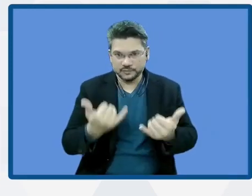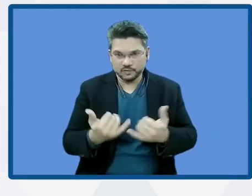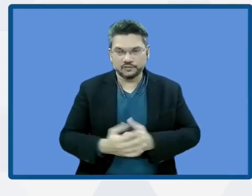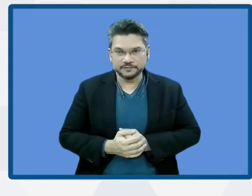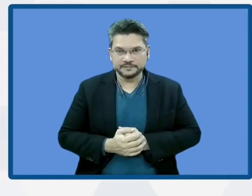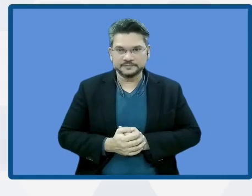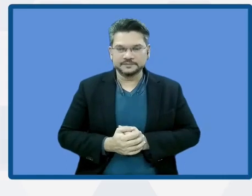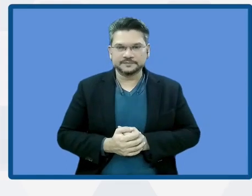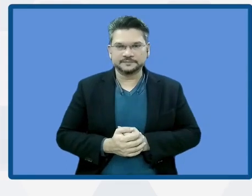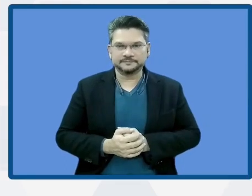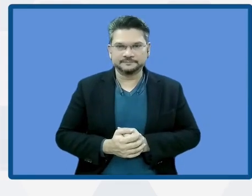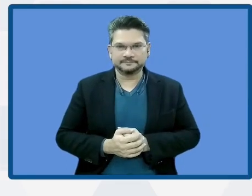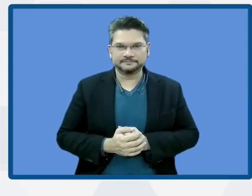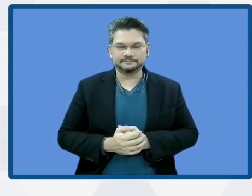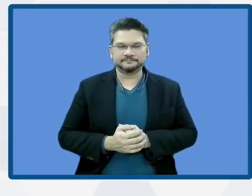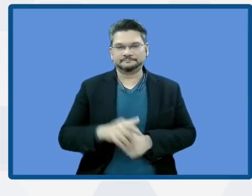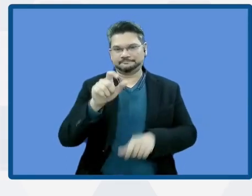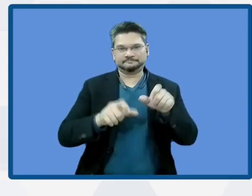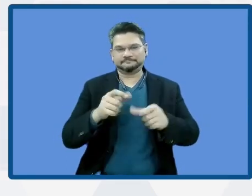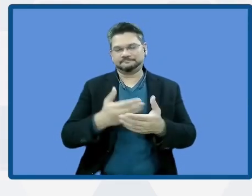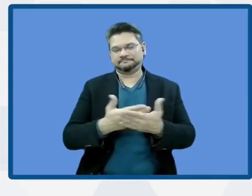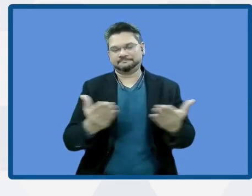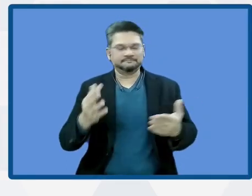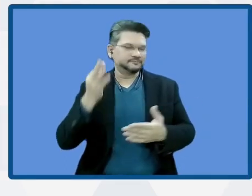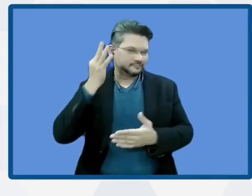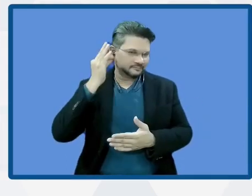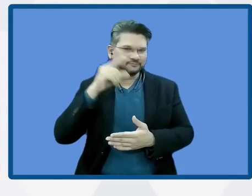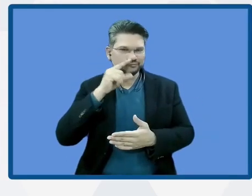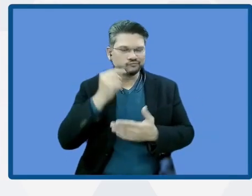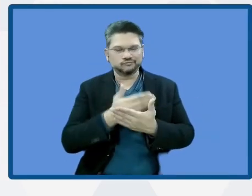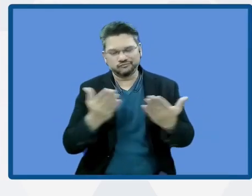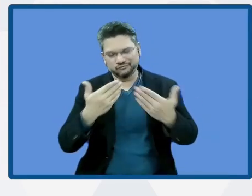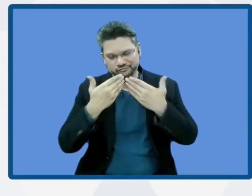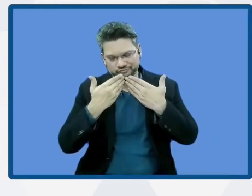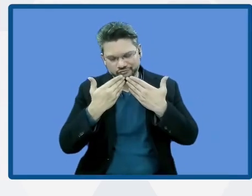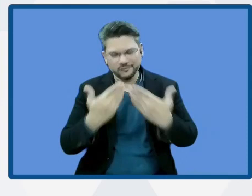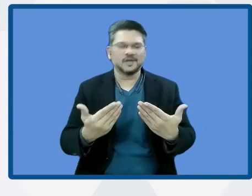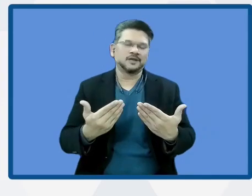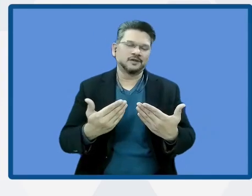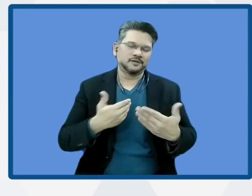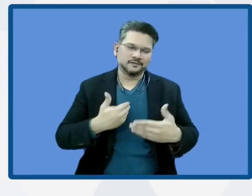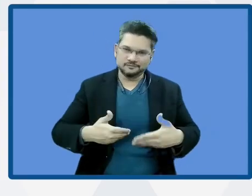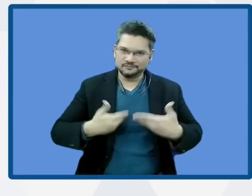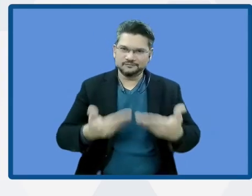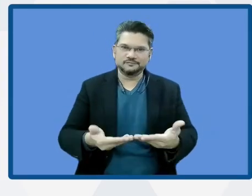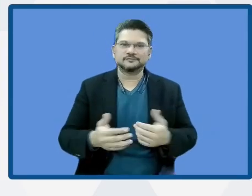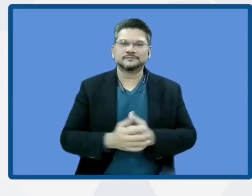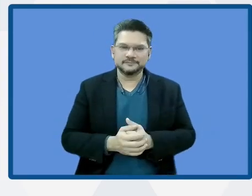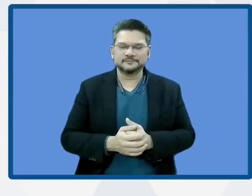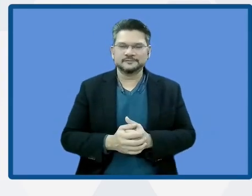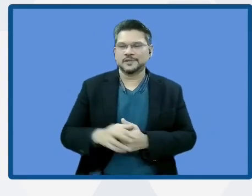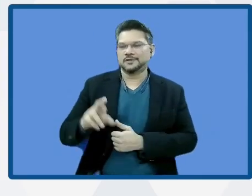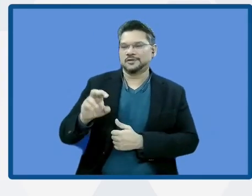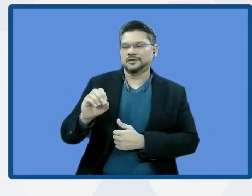Ladies and gentlemen, thank you for having me. Good afternoon to everyone present today, and thank you, Roberto,